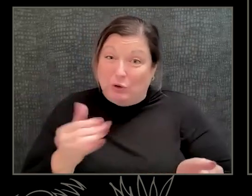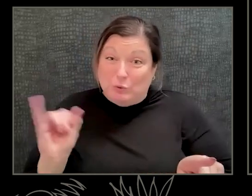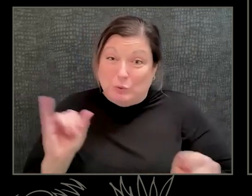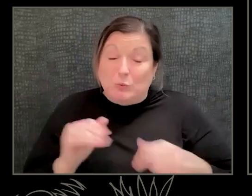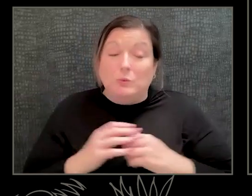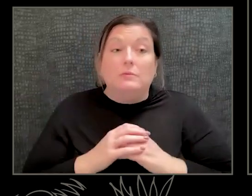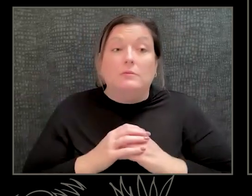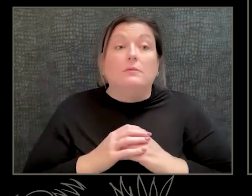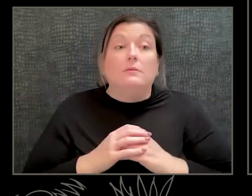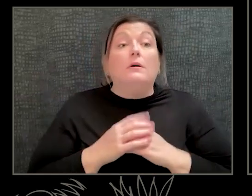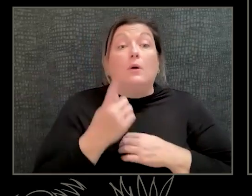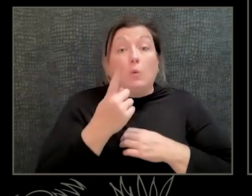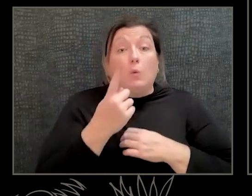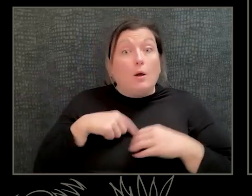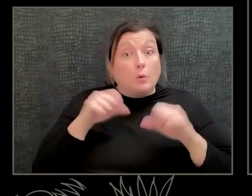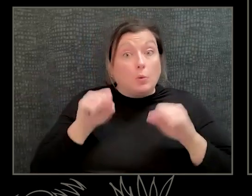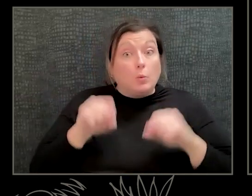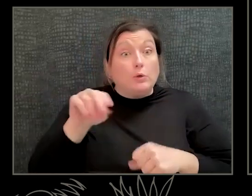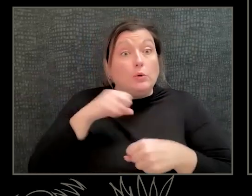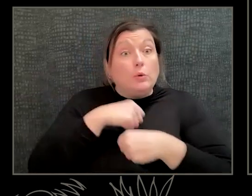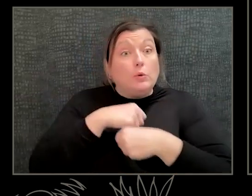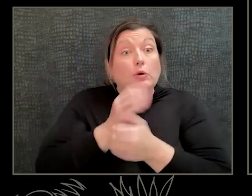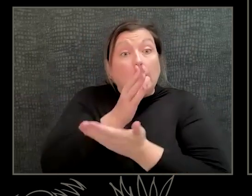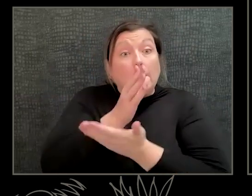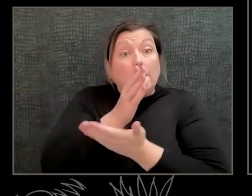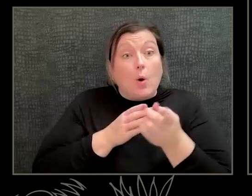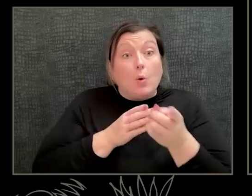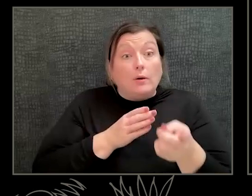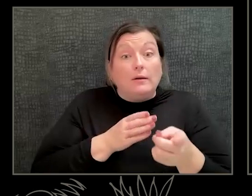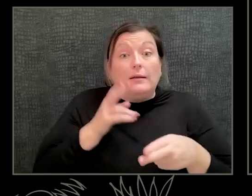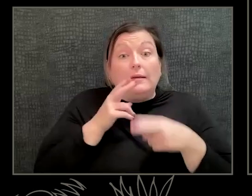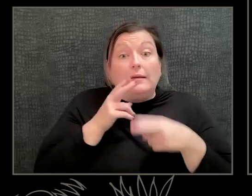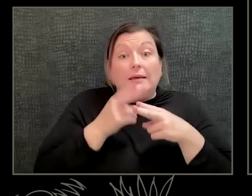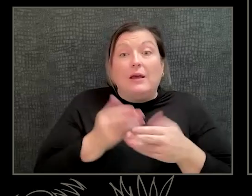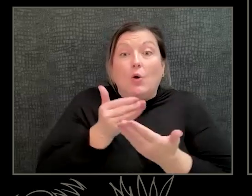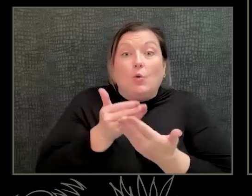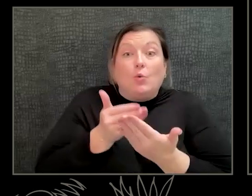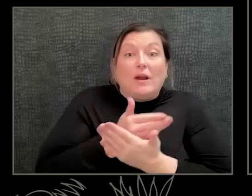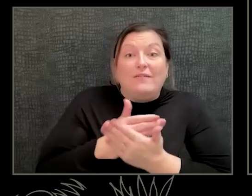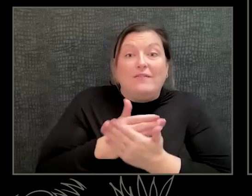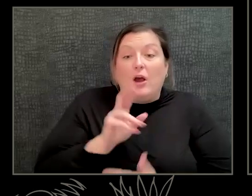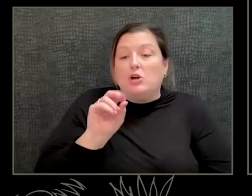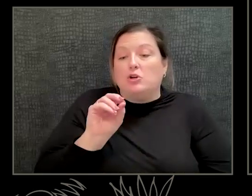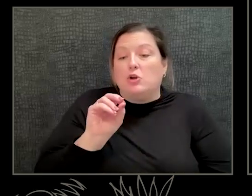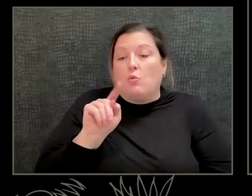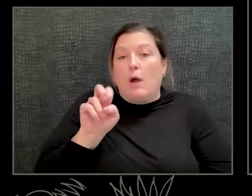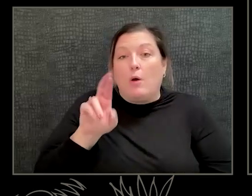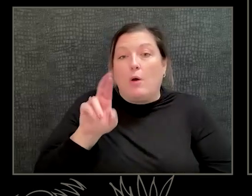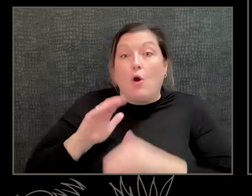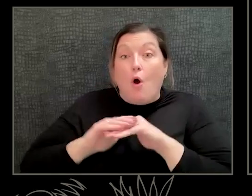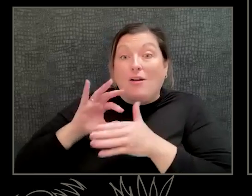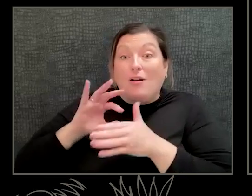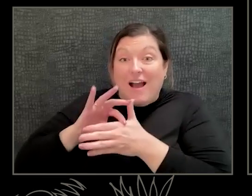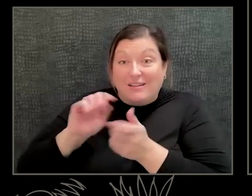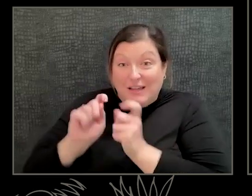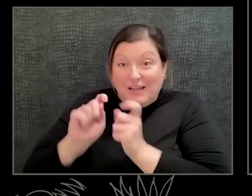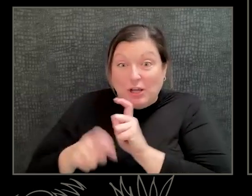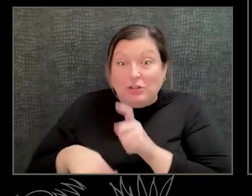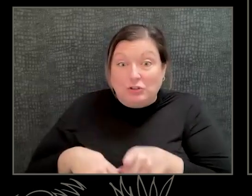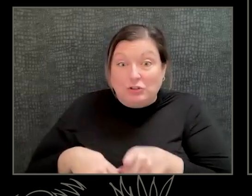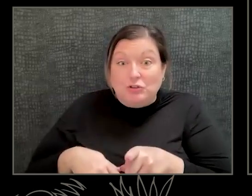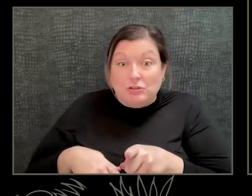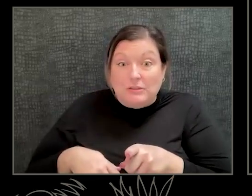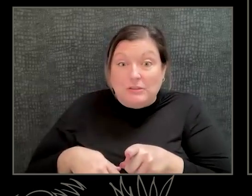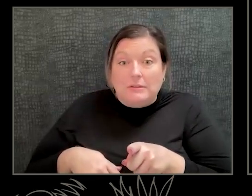certainly do was create a component, name it refresh router on content change, pretty verbose name,